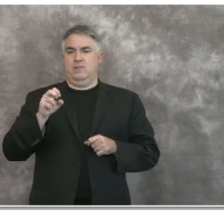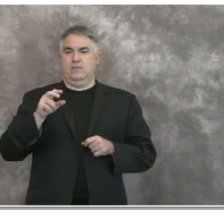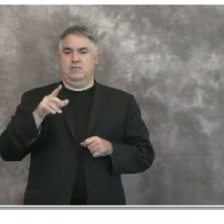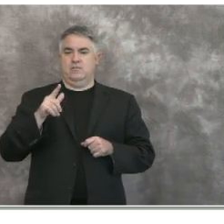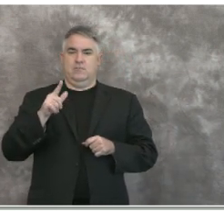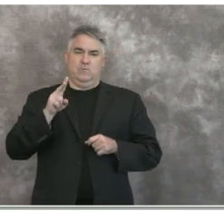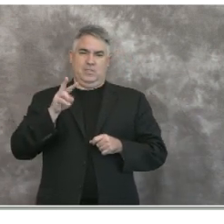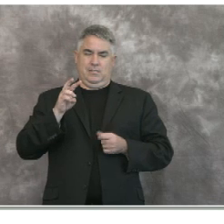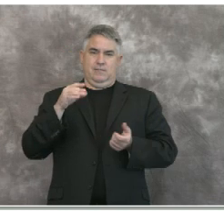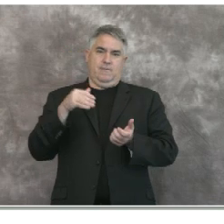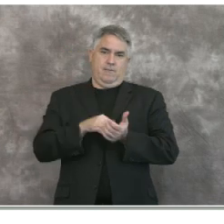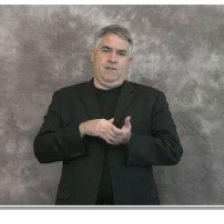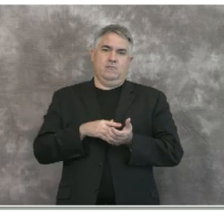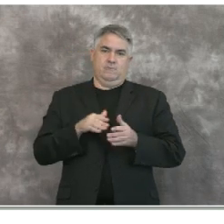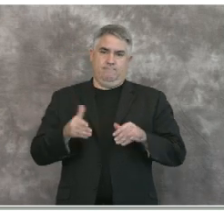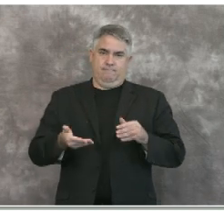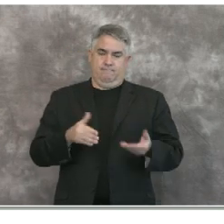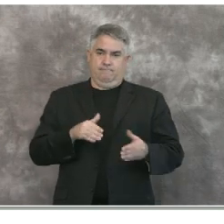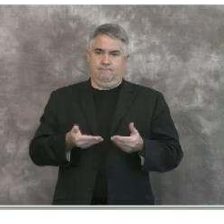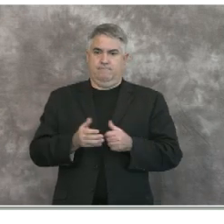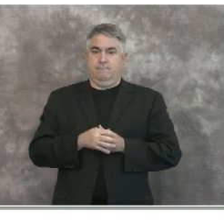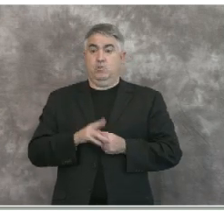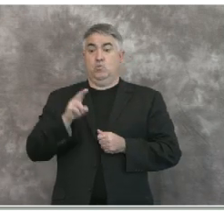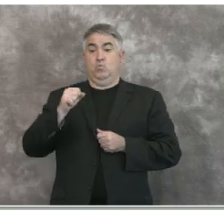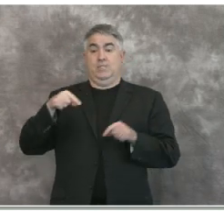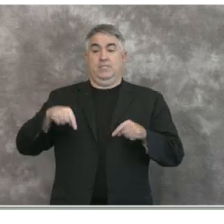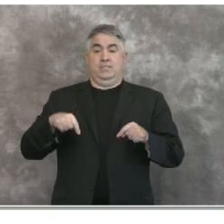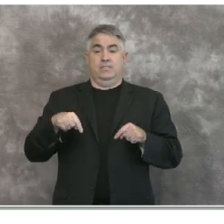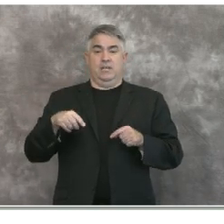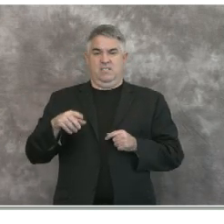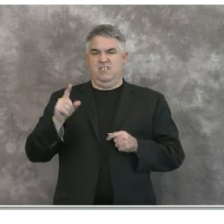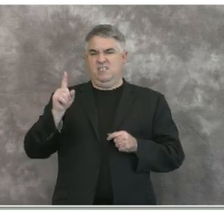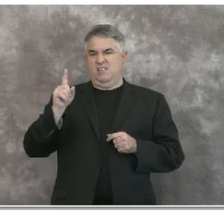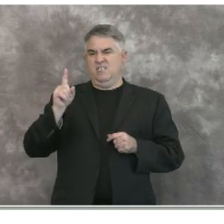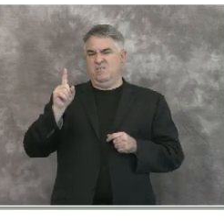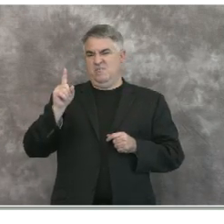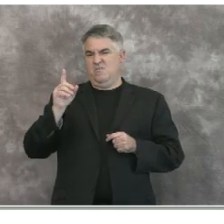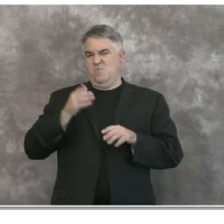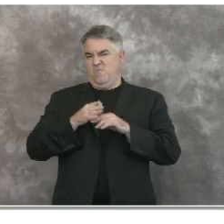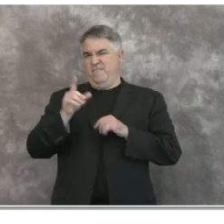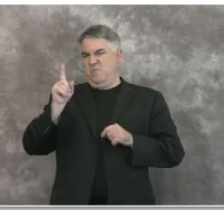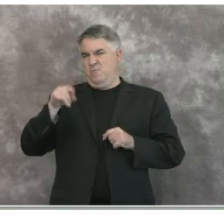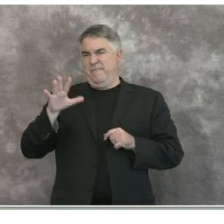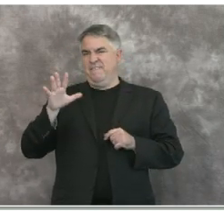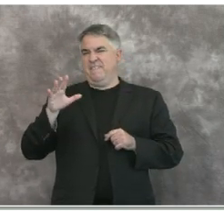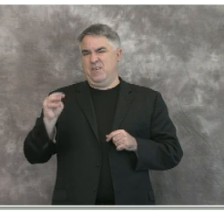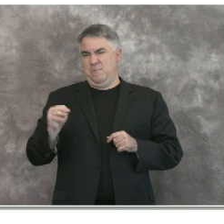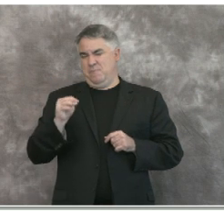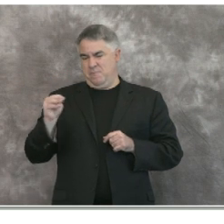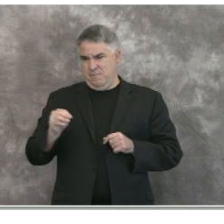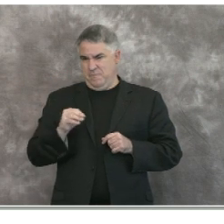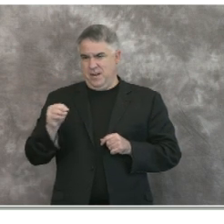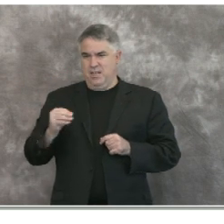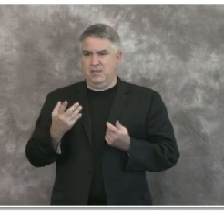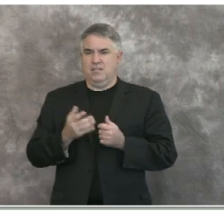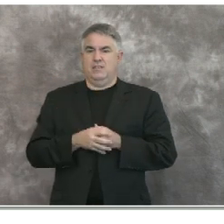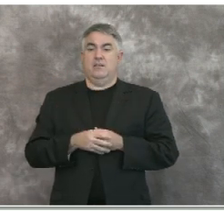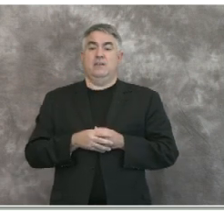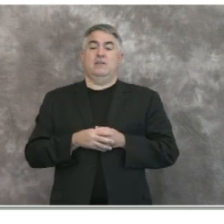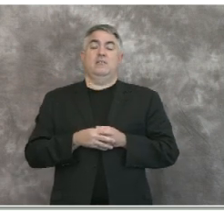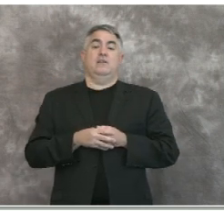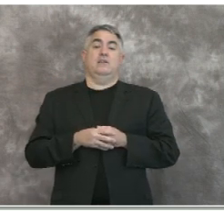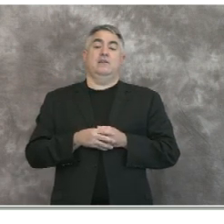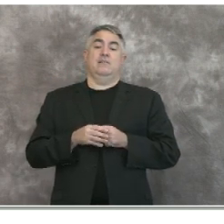326,000 deaths. Nationwide, the United States is reporting over 1.5 million positive cases, which